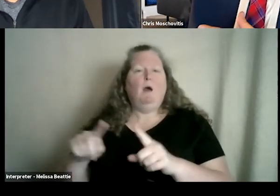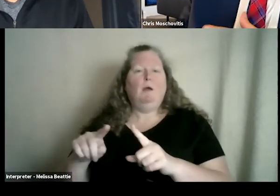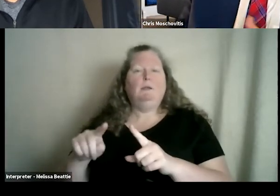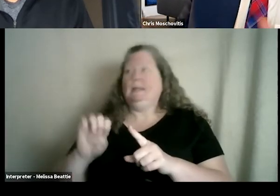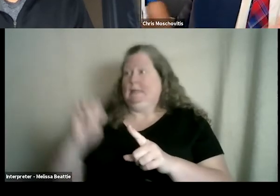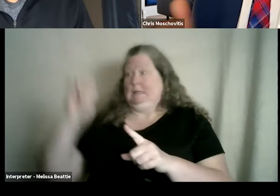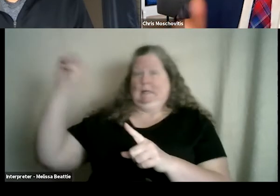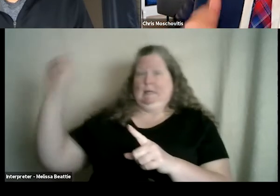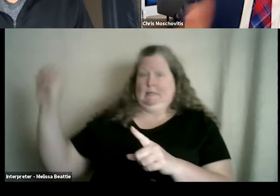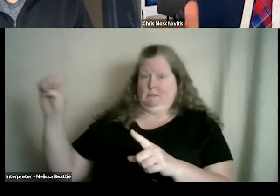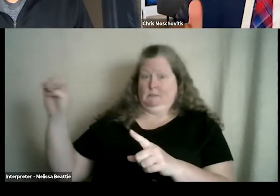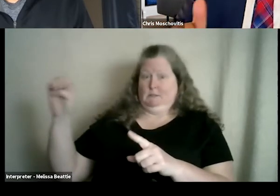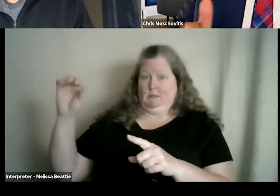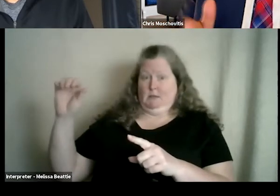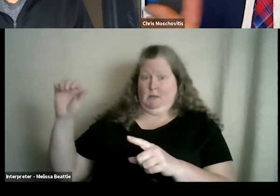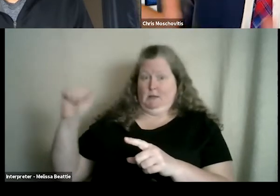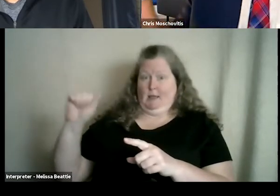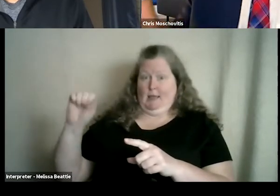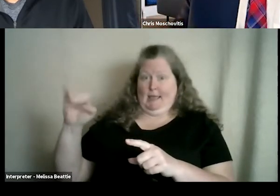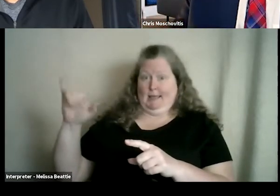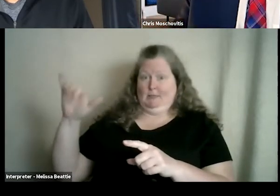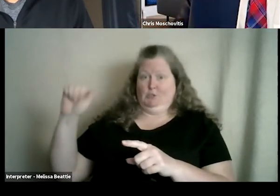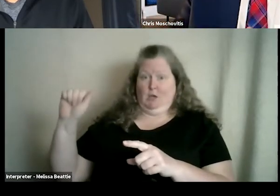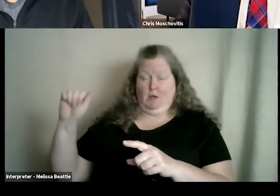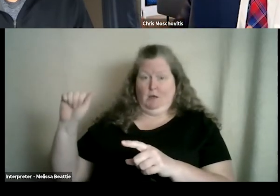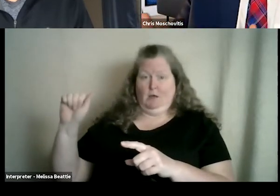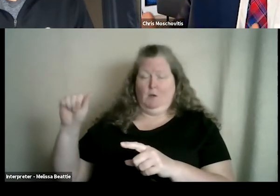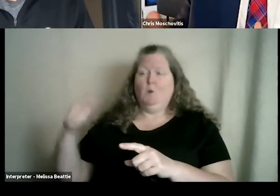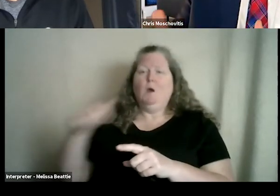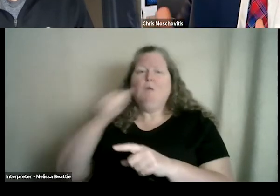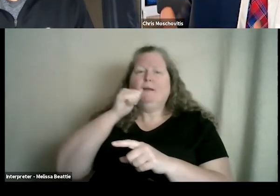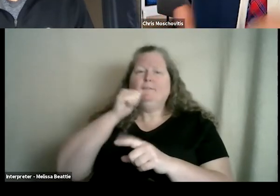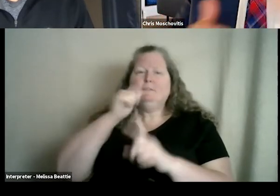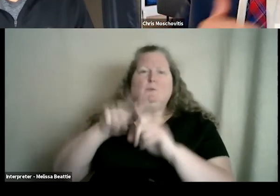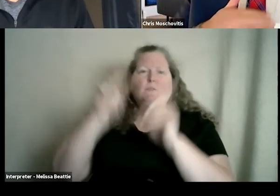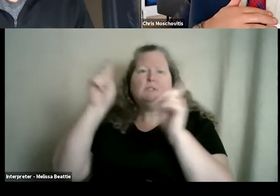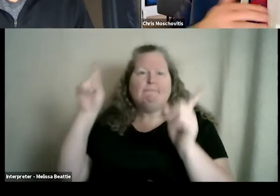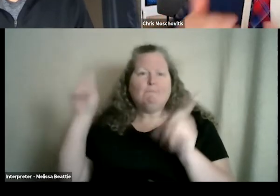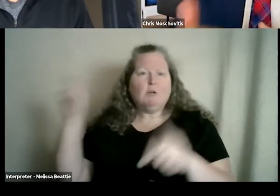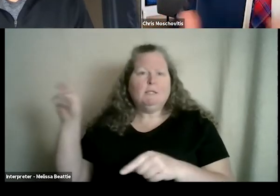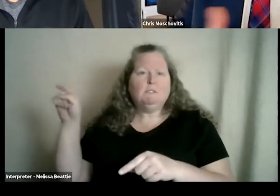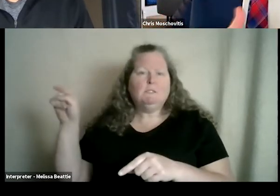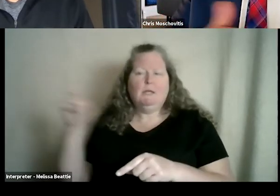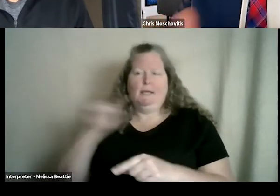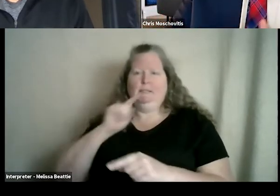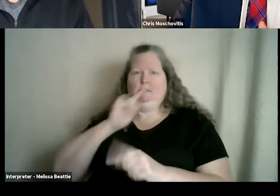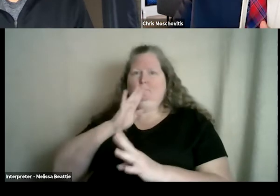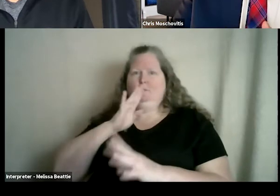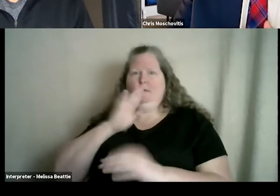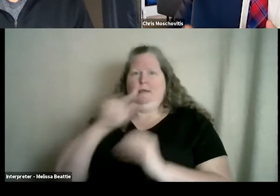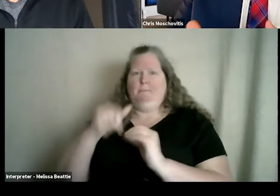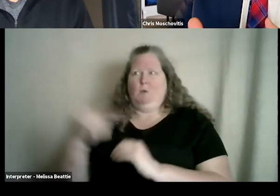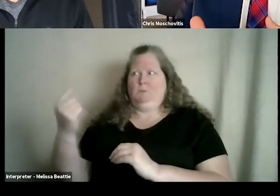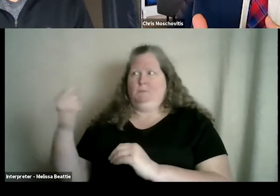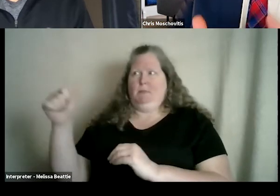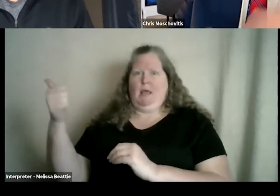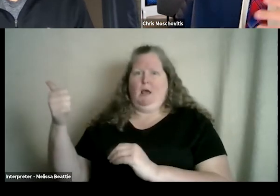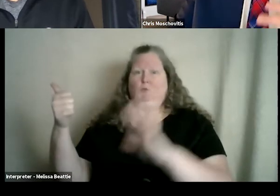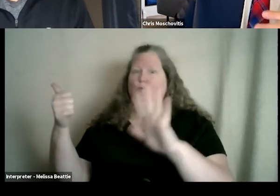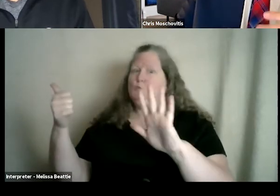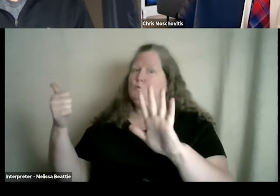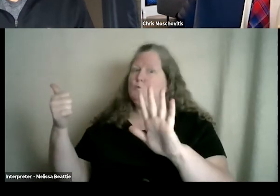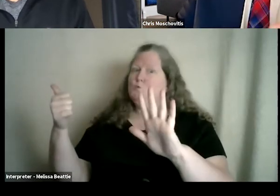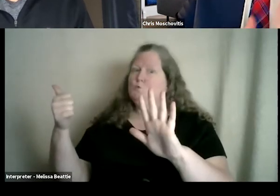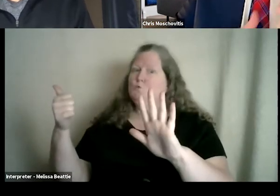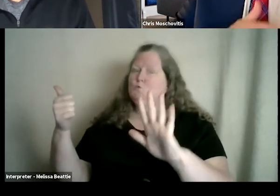Asia, privacy was a totally different concept. And even speaking about somebody else was